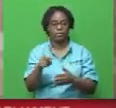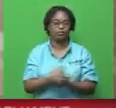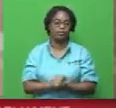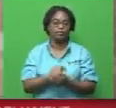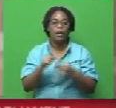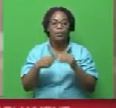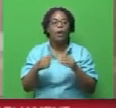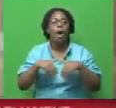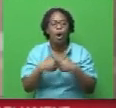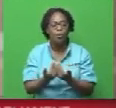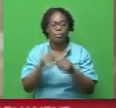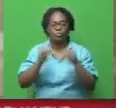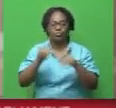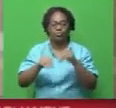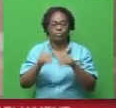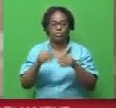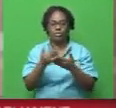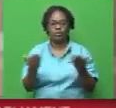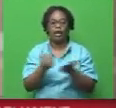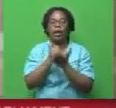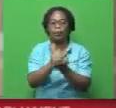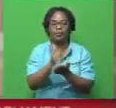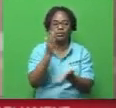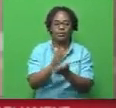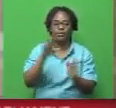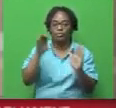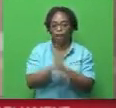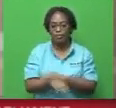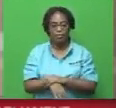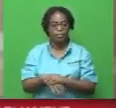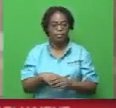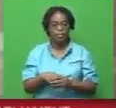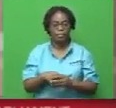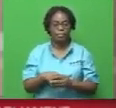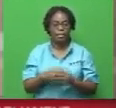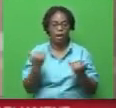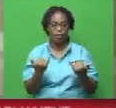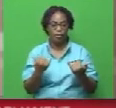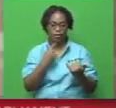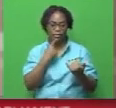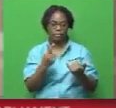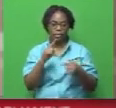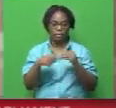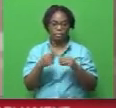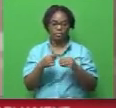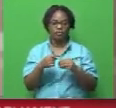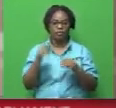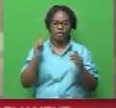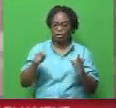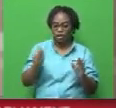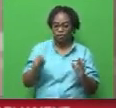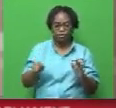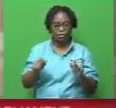budget. When we say it is a justice system, the reason you say that is because the essence of a system is that it